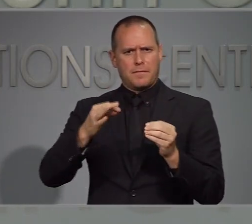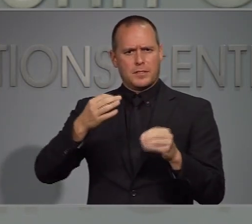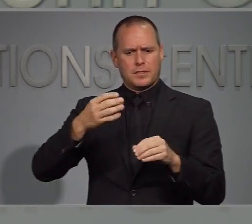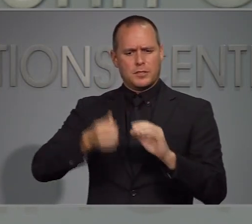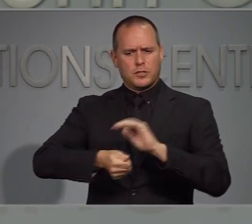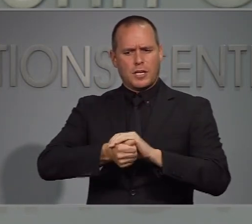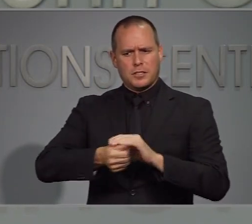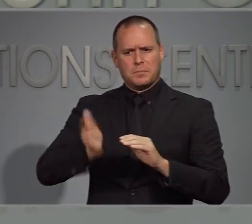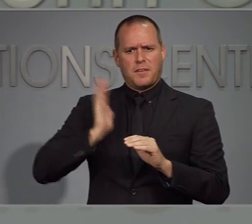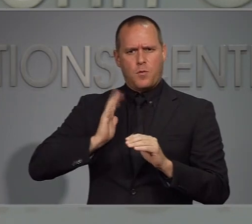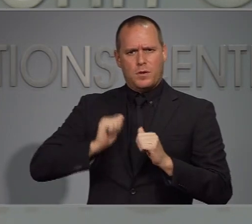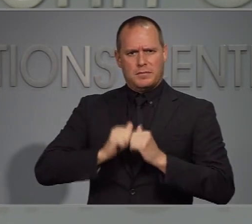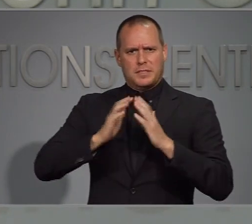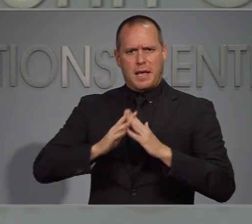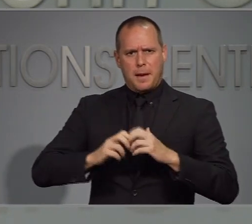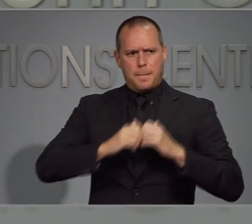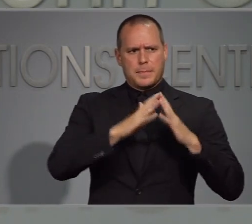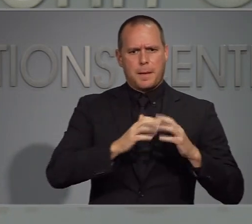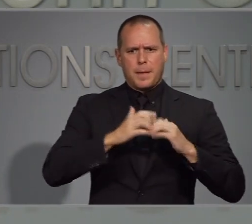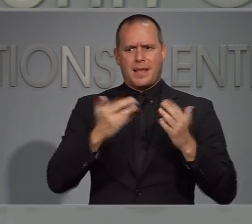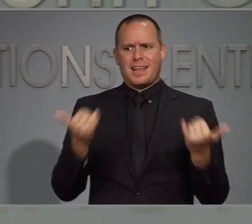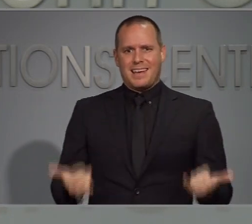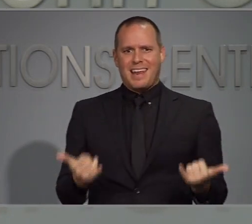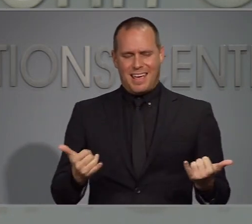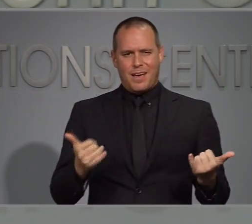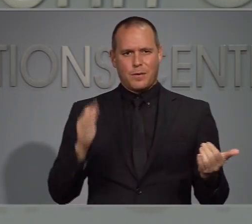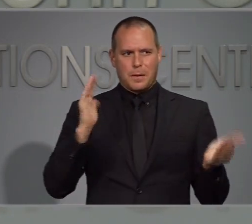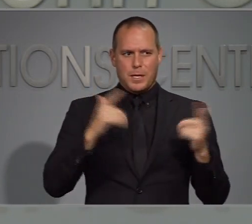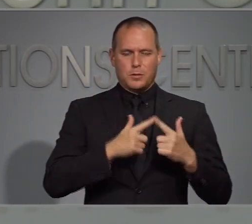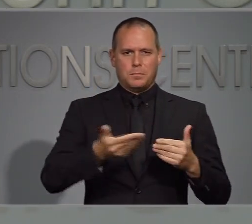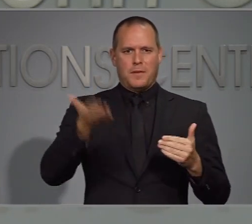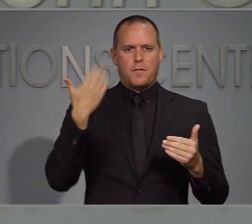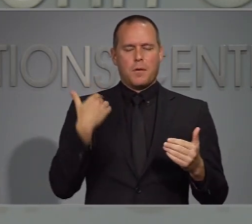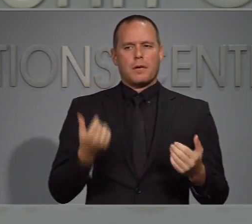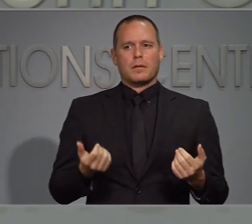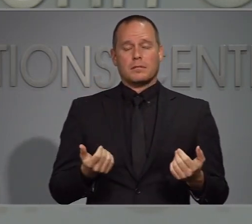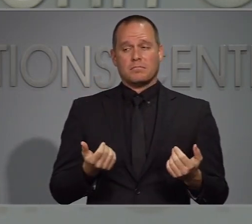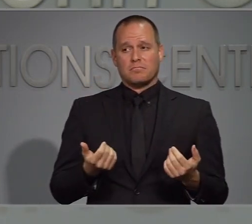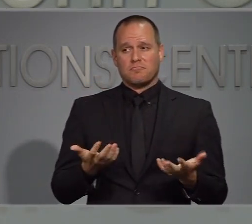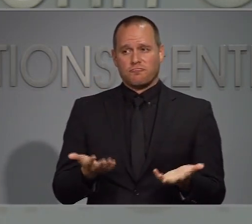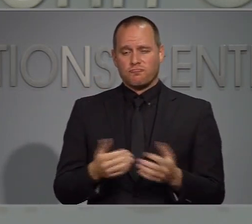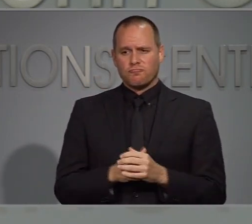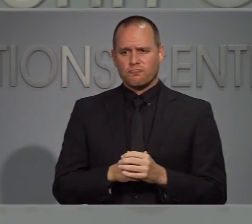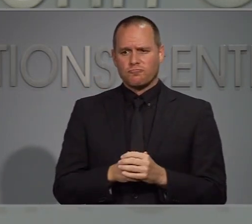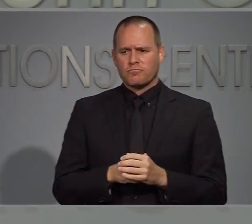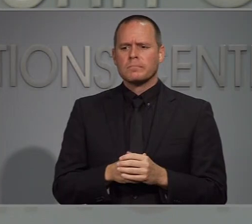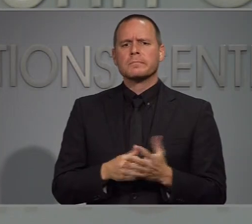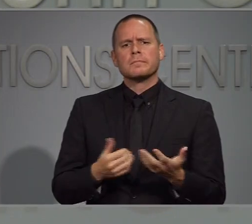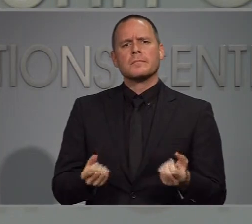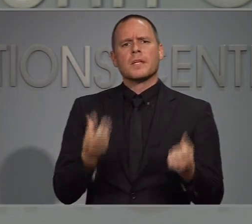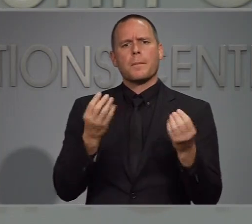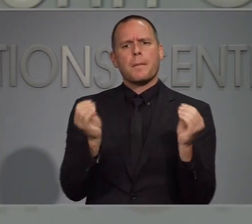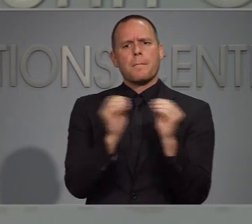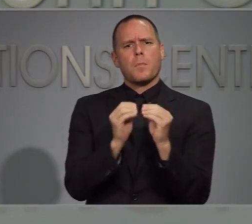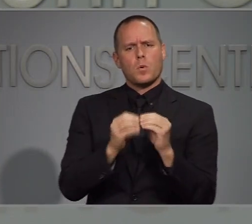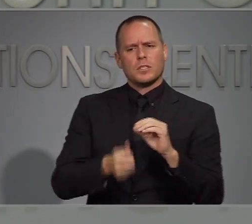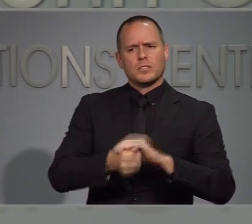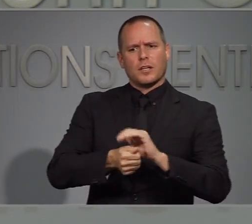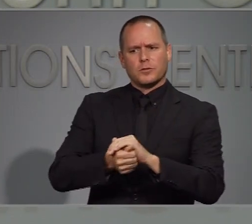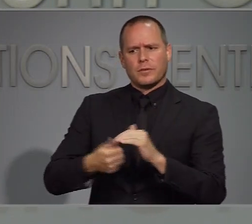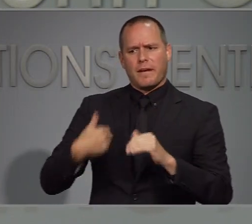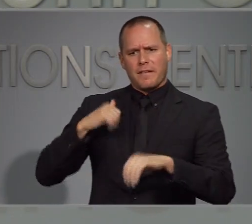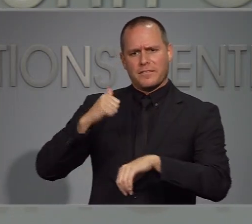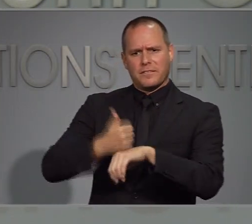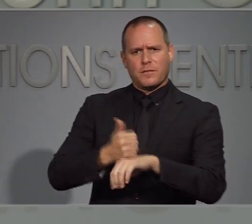up and how that number has changed now. Like, how many more shelters do you have dispersed around the state